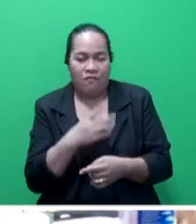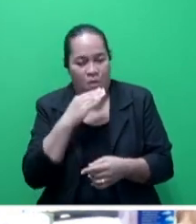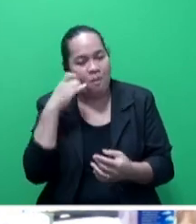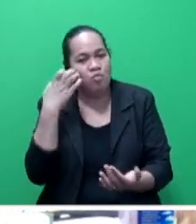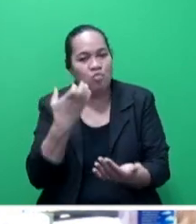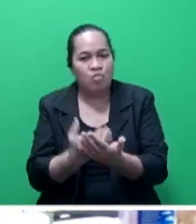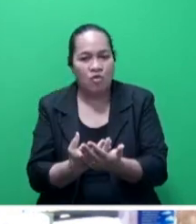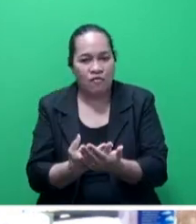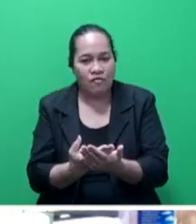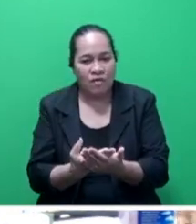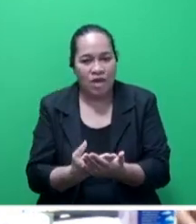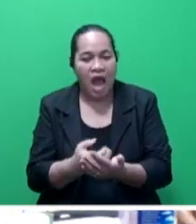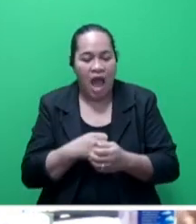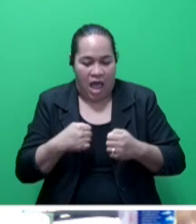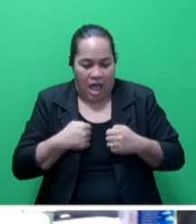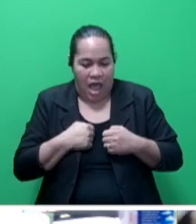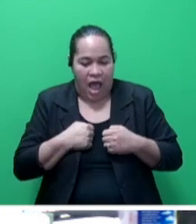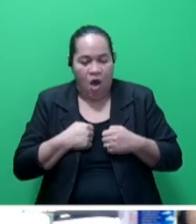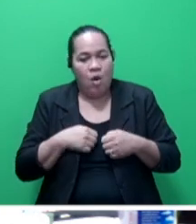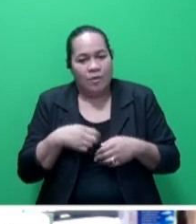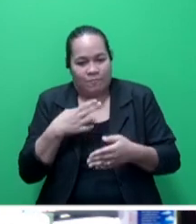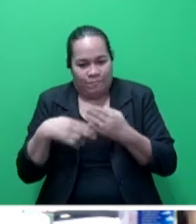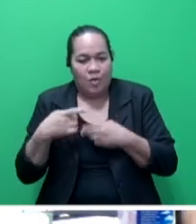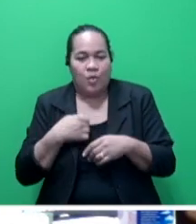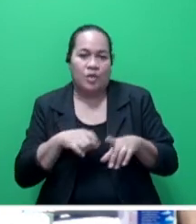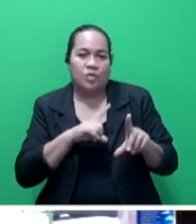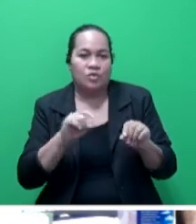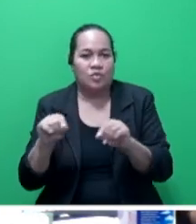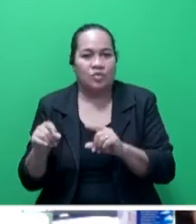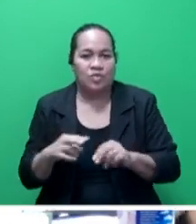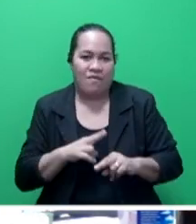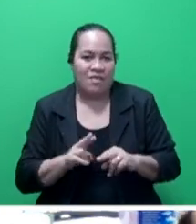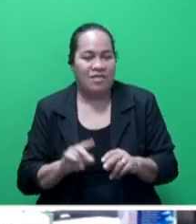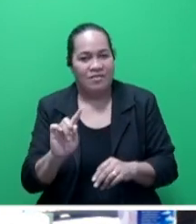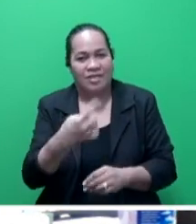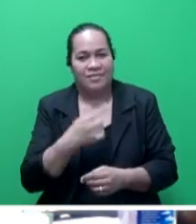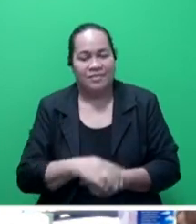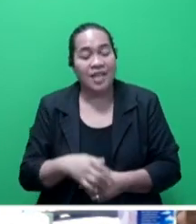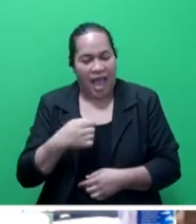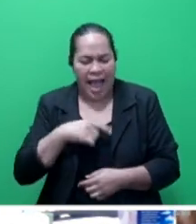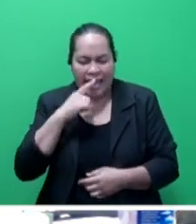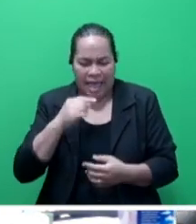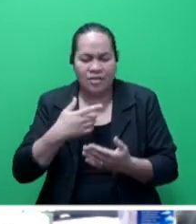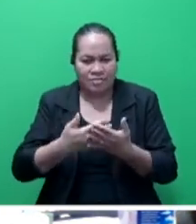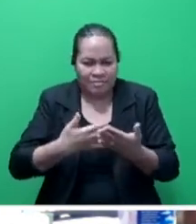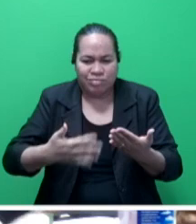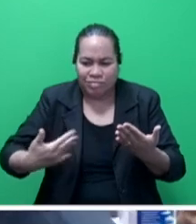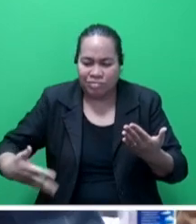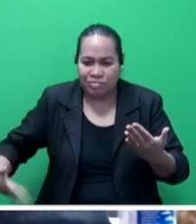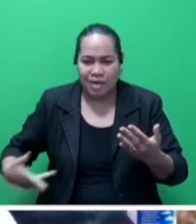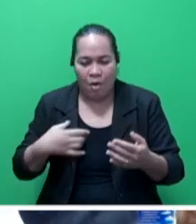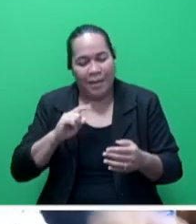proven our record as well, Mr. Speaker, sir. I can go on with the list, but let me go to